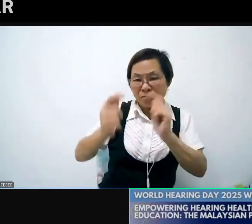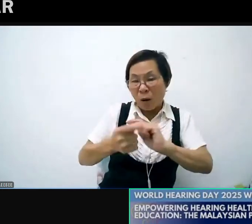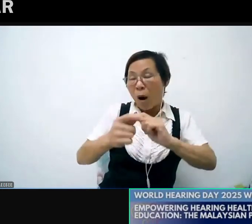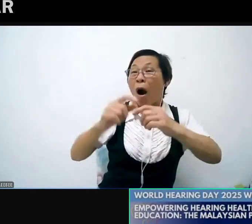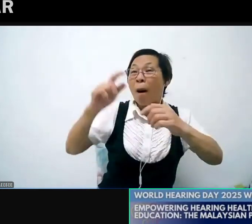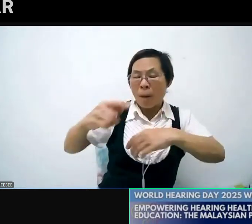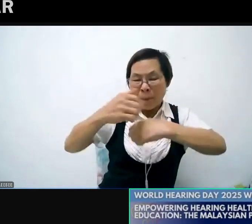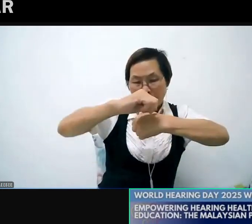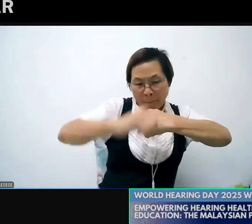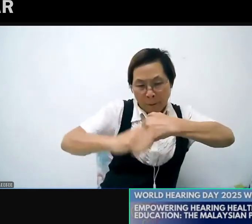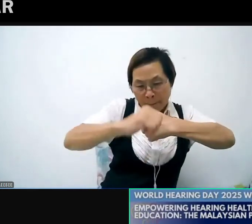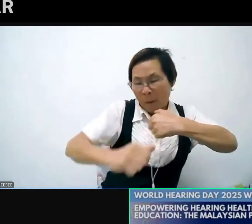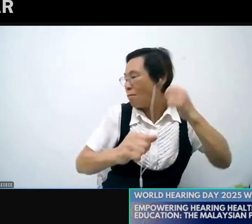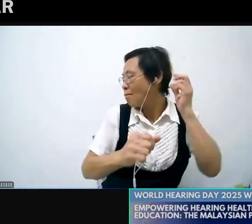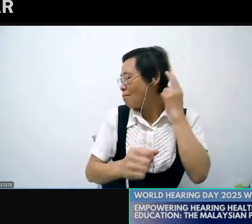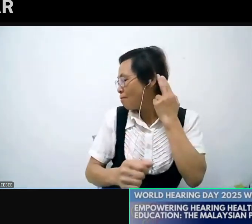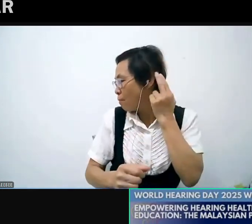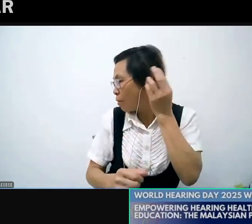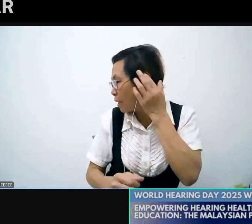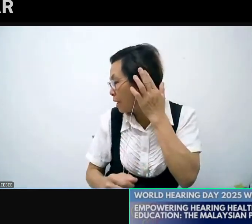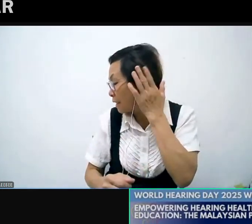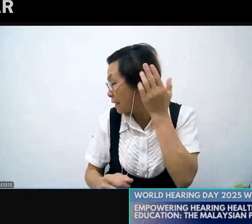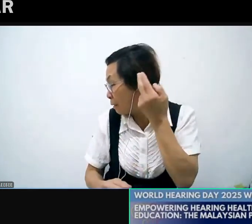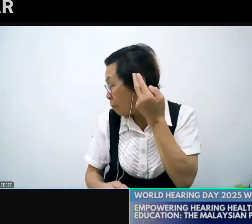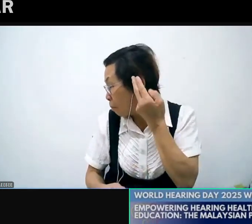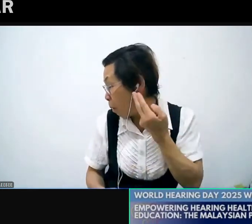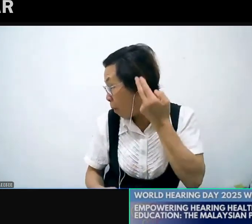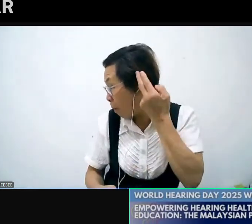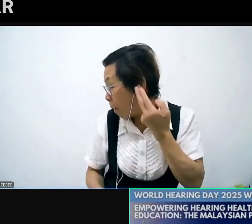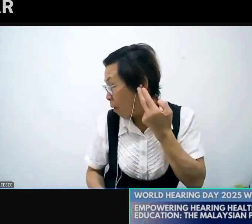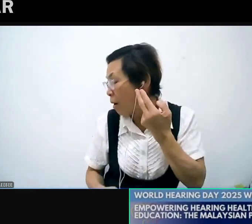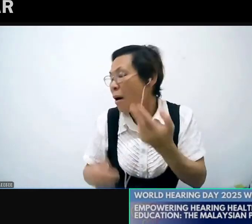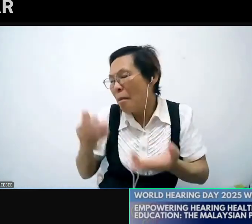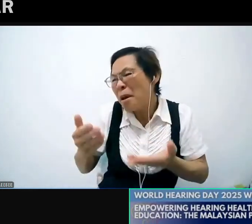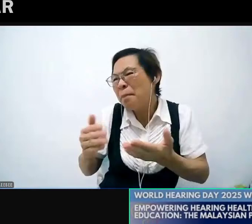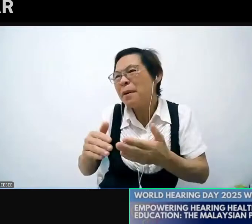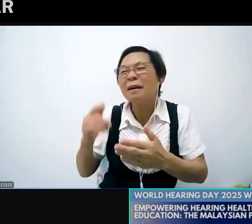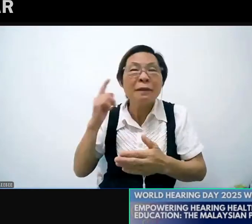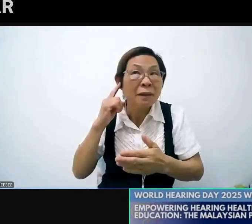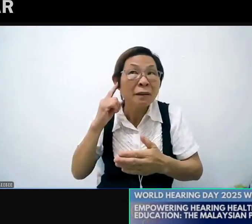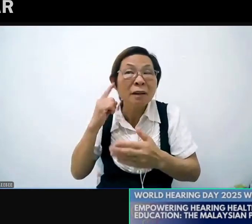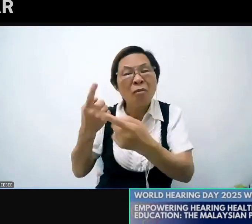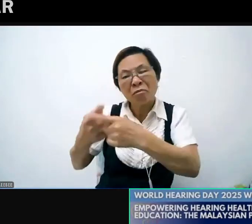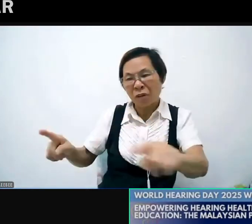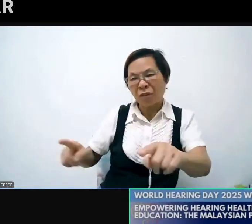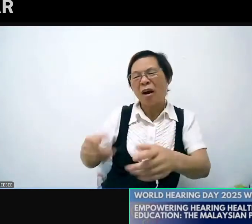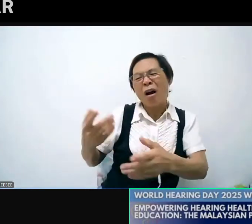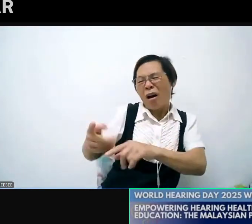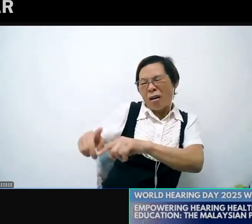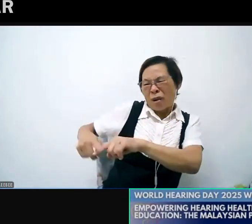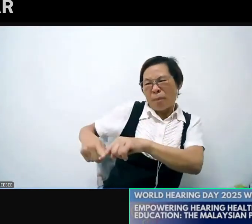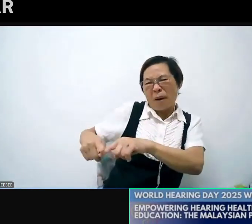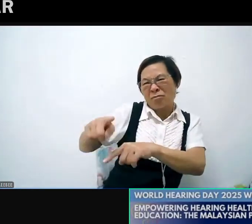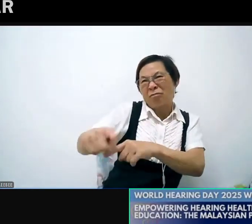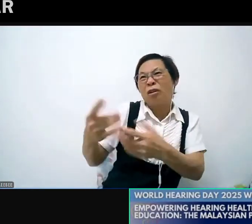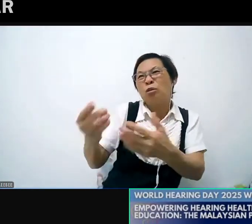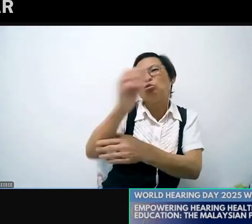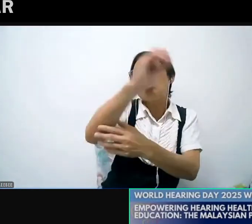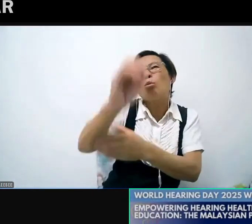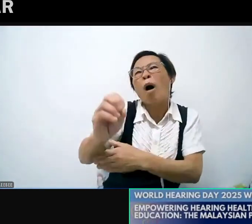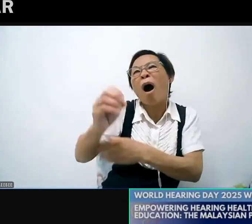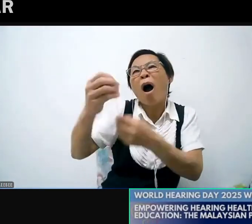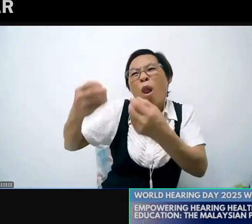So, and that maybe their hearing levels will be different and depends on the situation and the degree of loss after